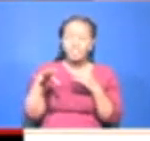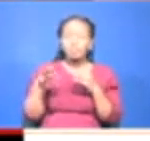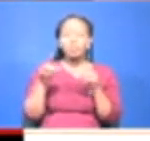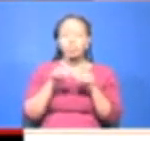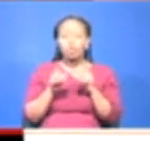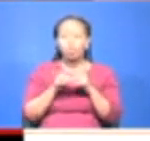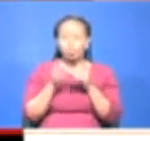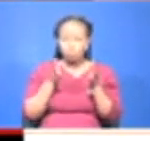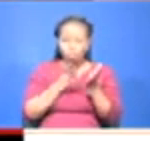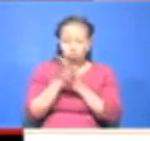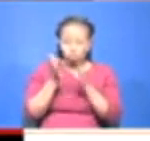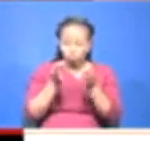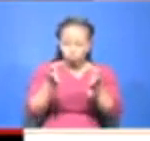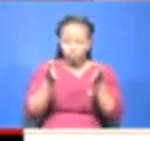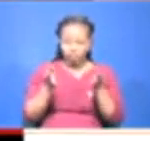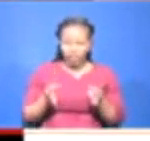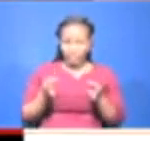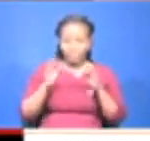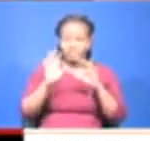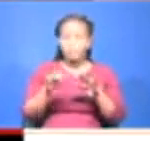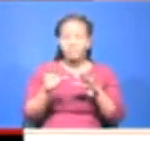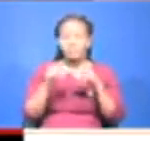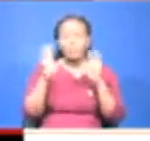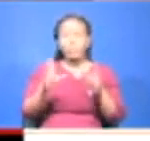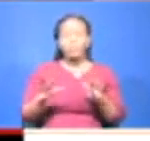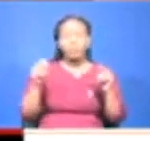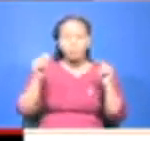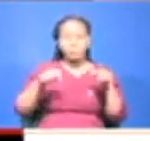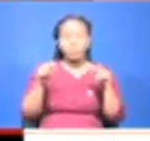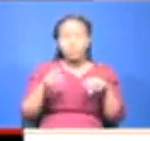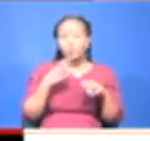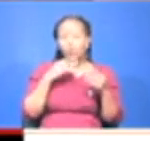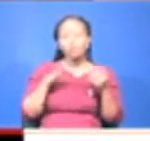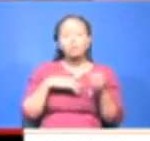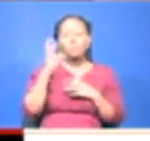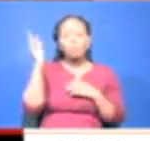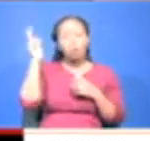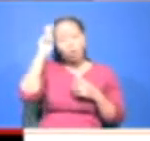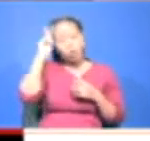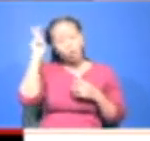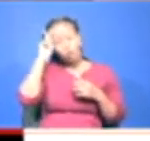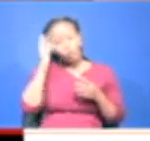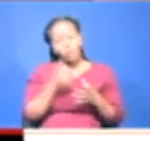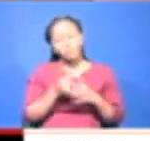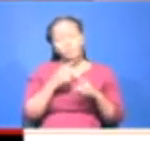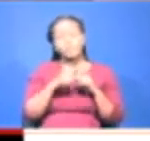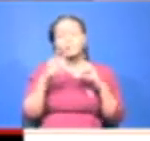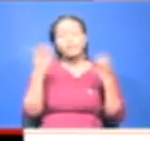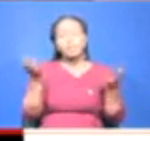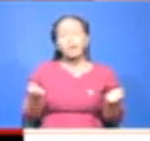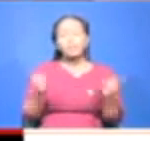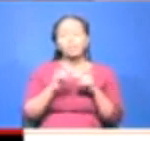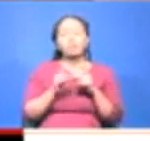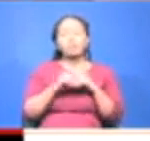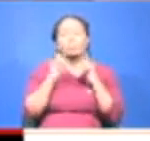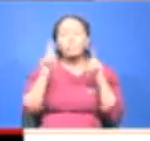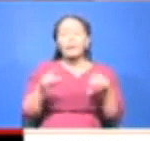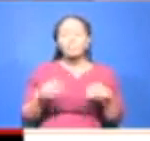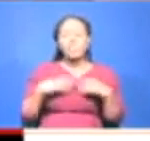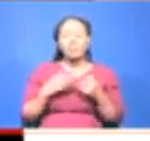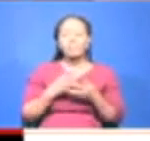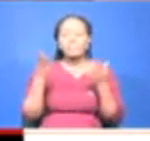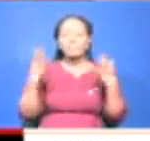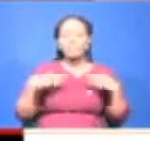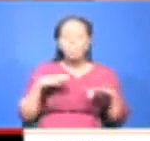what we're seeing is farmers today need more knowledge, right? But on the back of the knowledge, they need to have enabled access. So if we